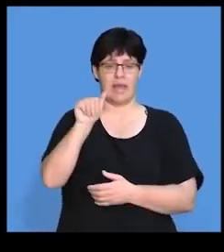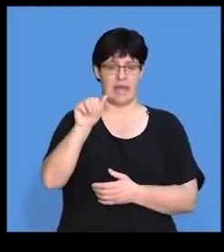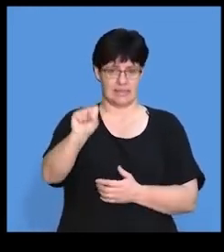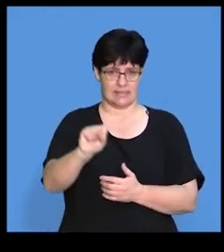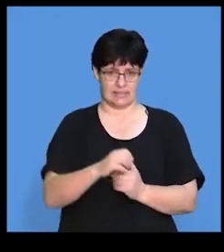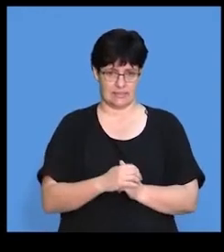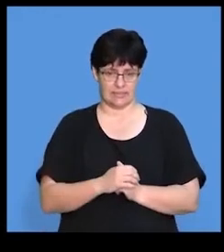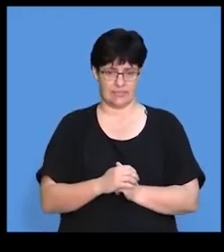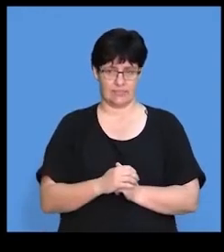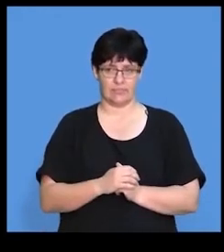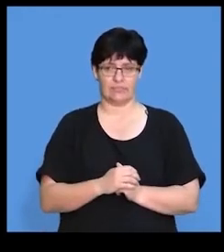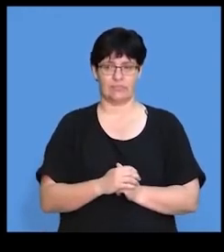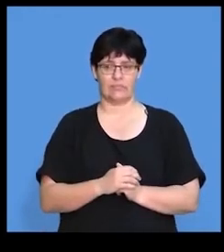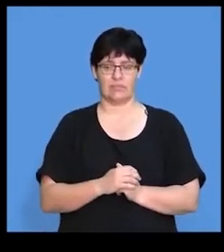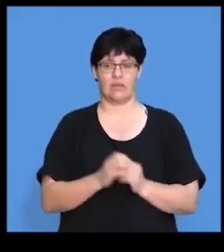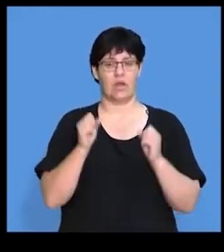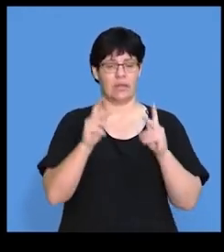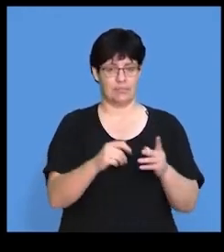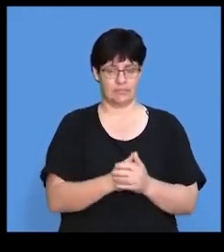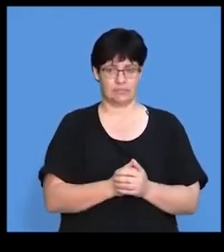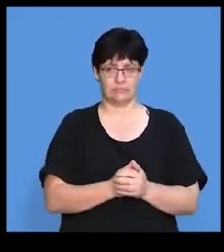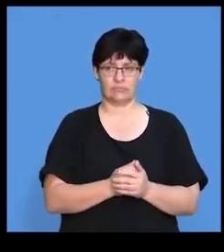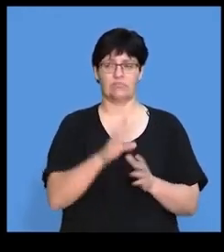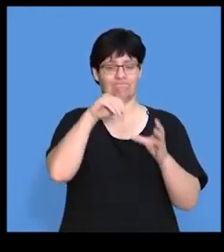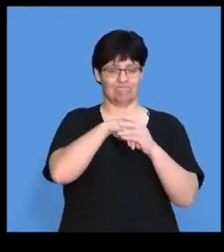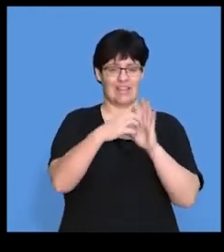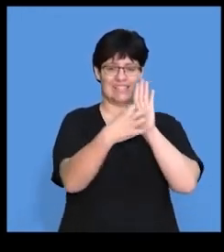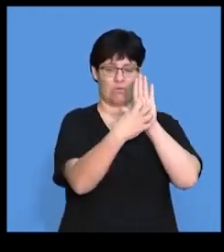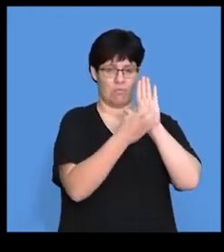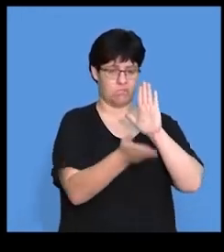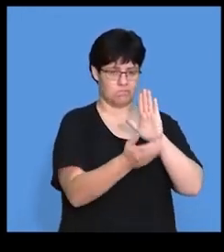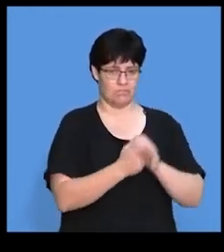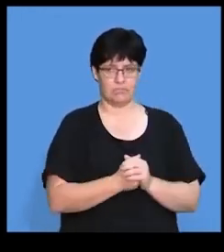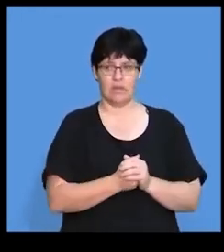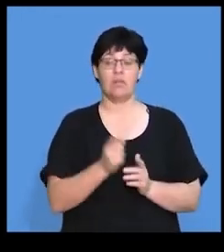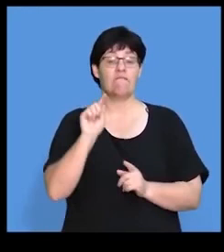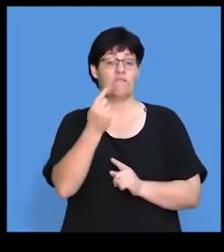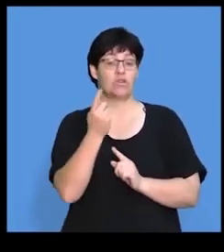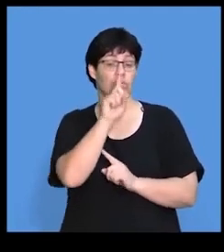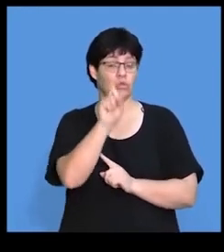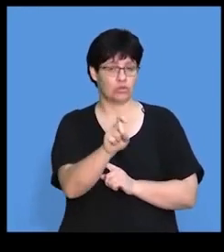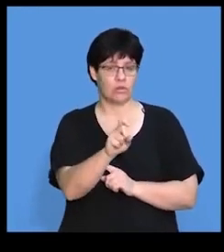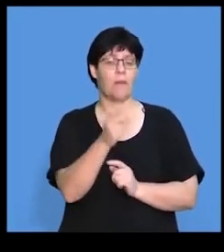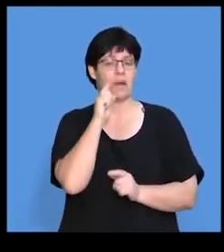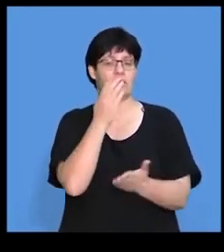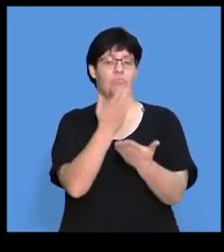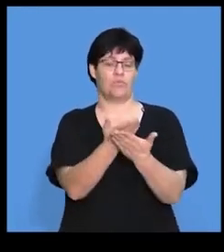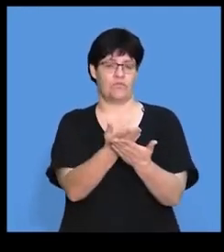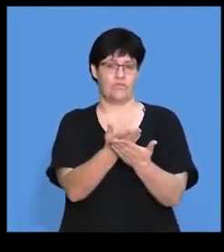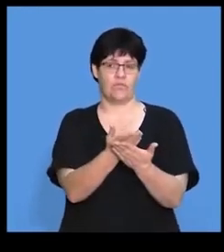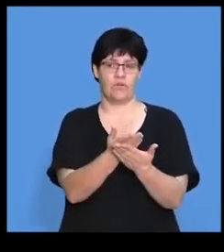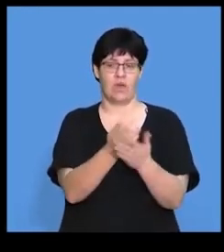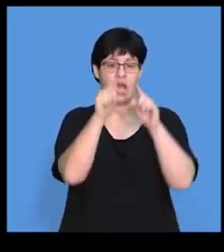perpendicular to AS. All right, so that's all in our diagram over there. And the first question is that we want to